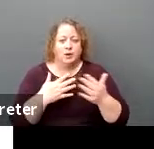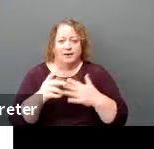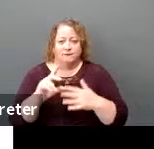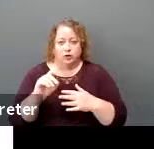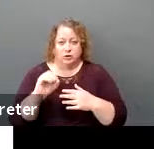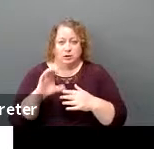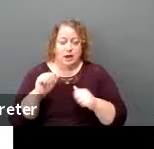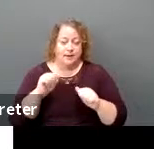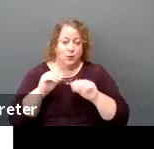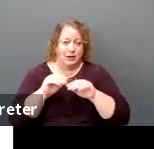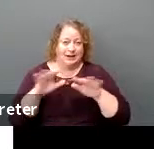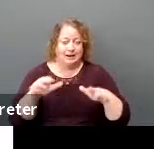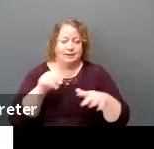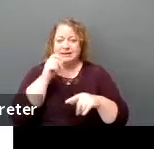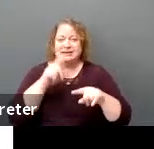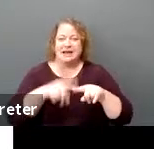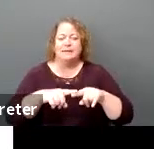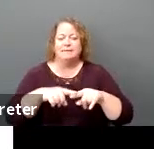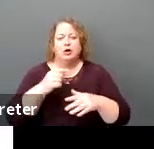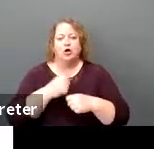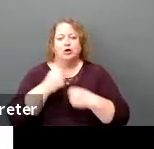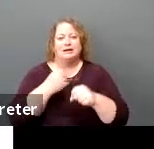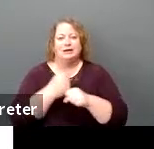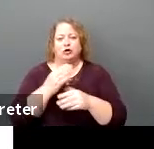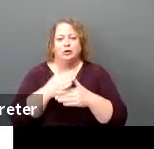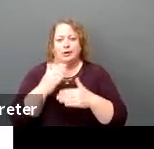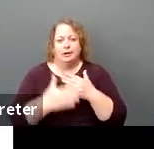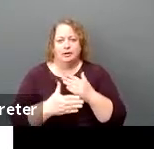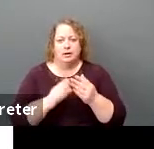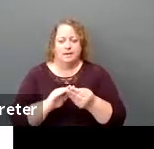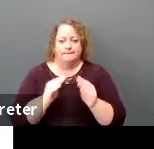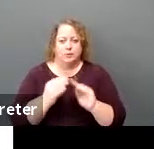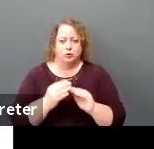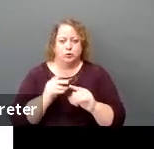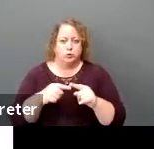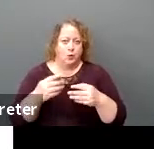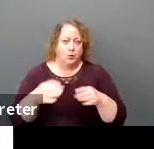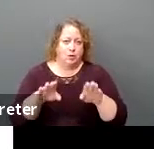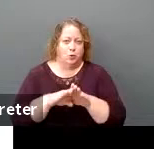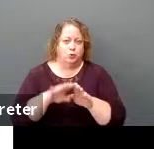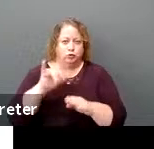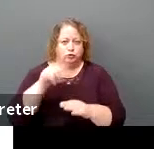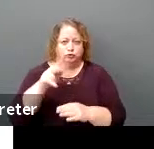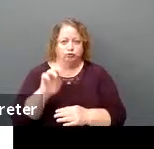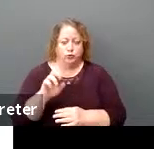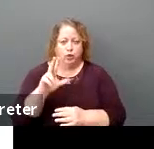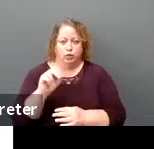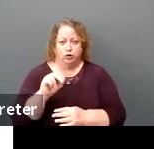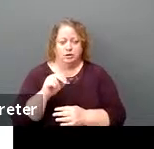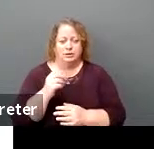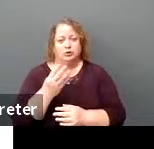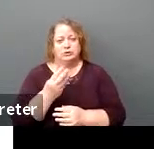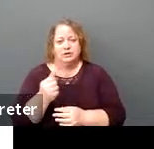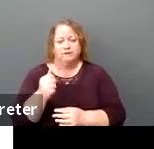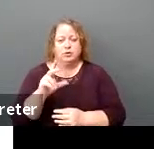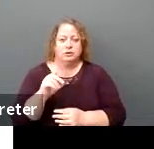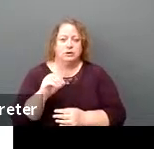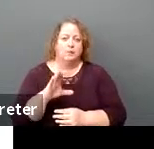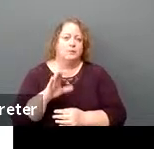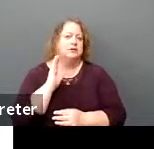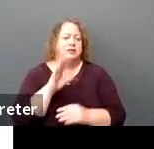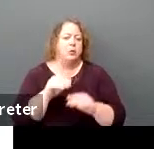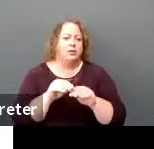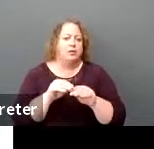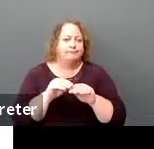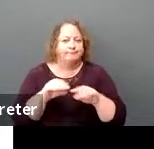out that does not depend on year-end numbers. And so when we close on June 30th, there are several documents that then go into effect. What